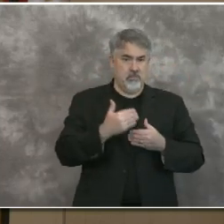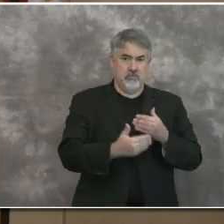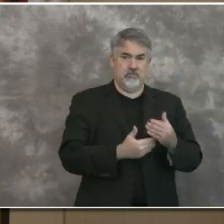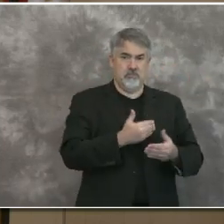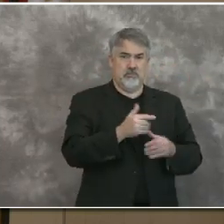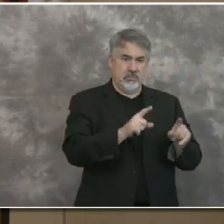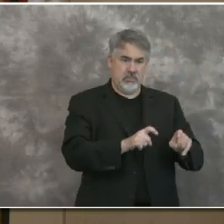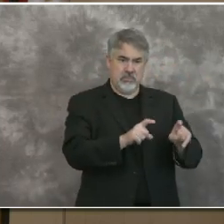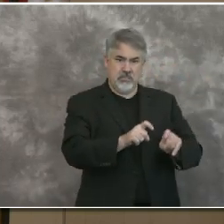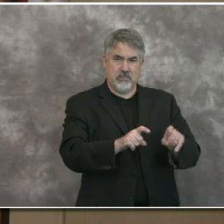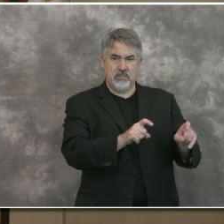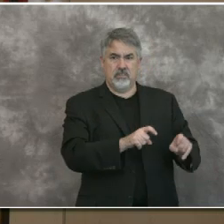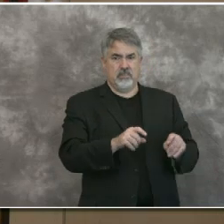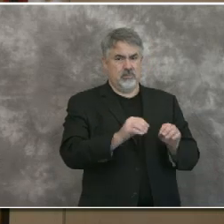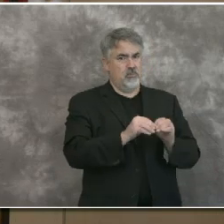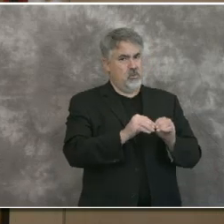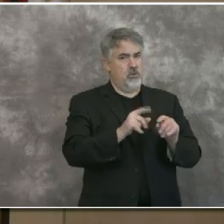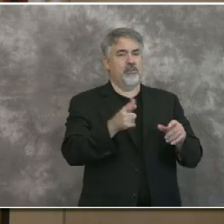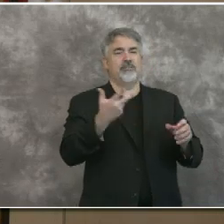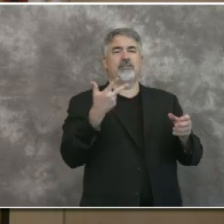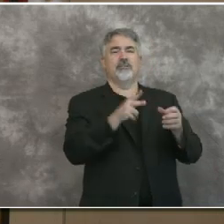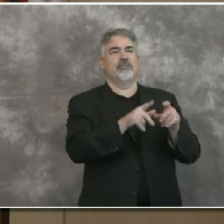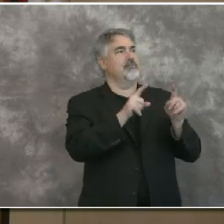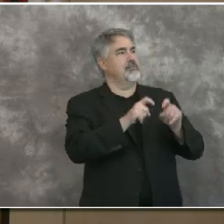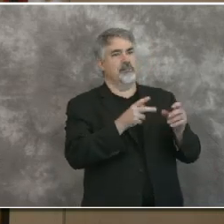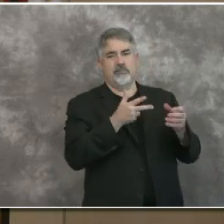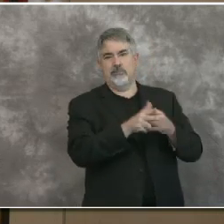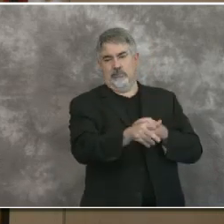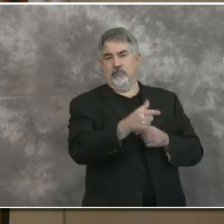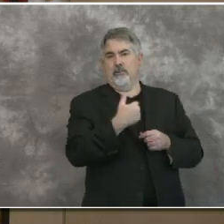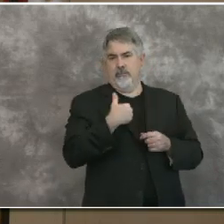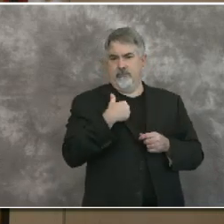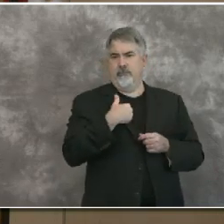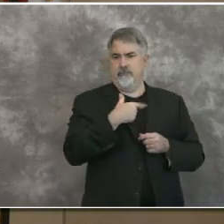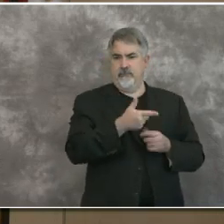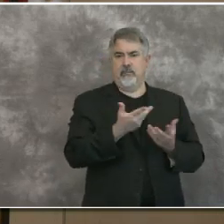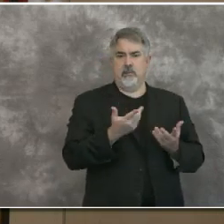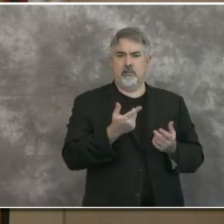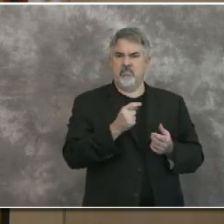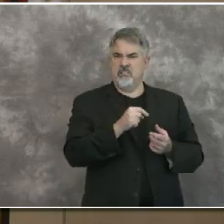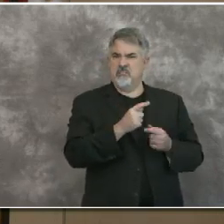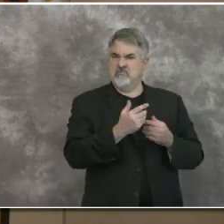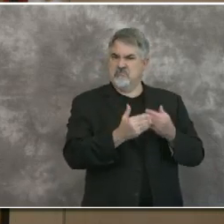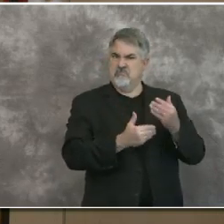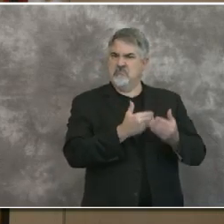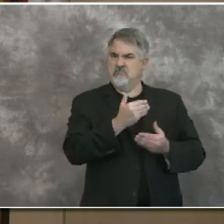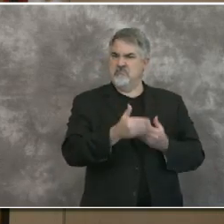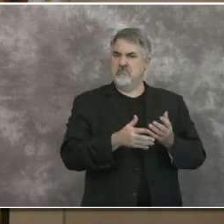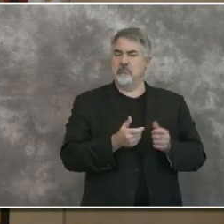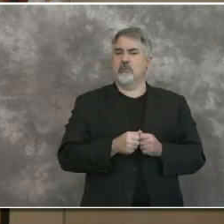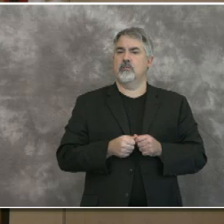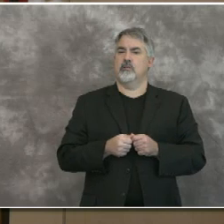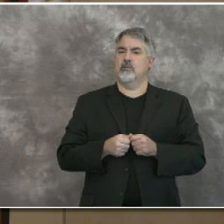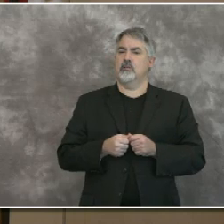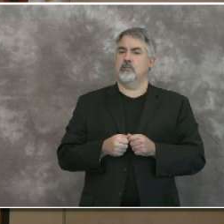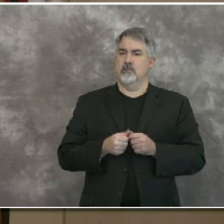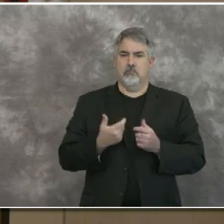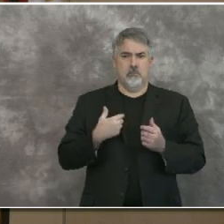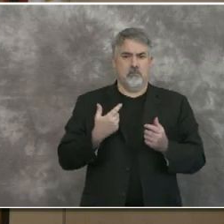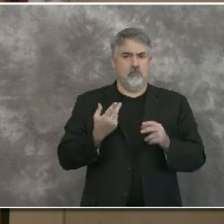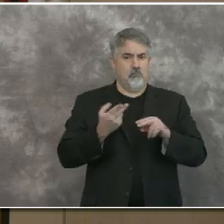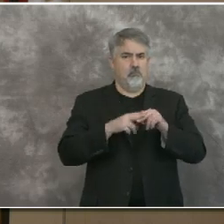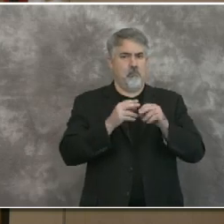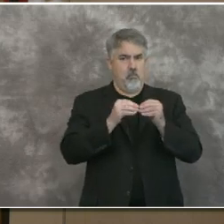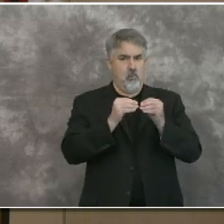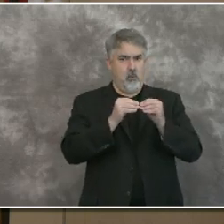we have that are provided to us, the resources are provided from the state, we have the potential to expand that. So